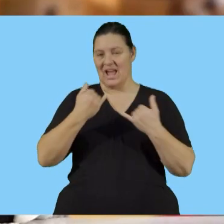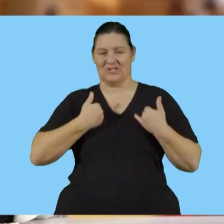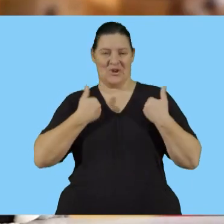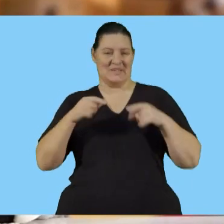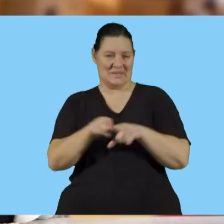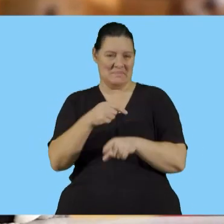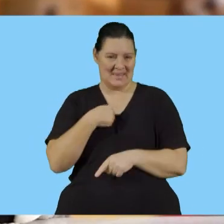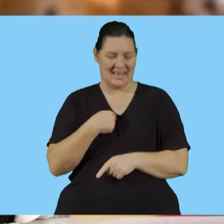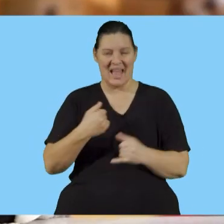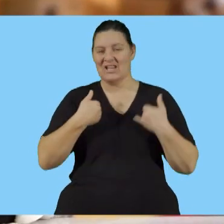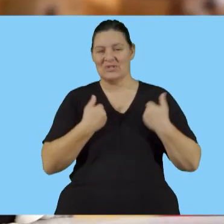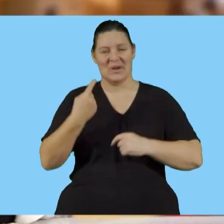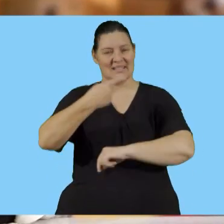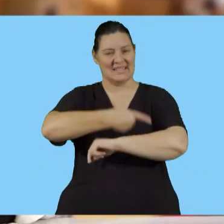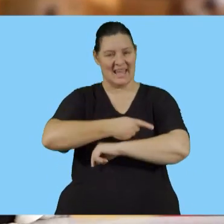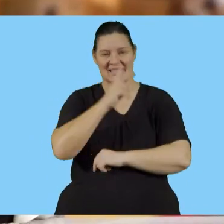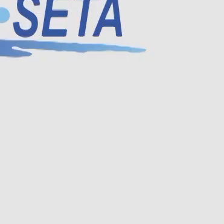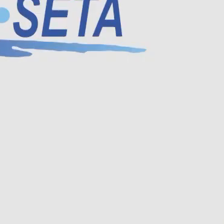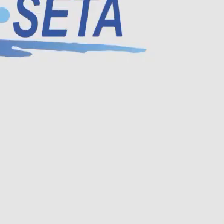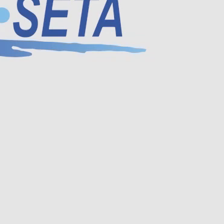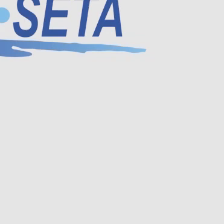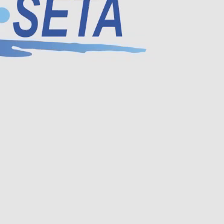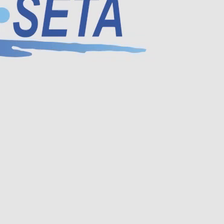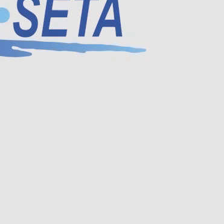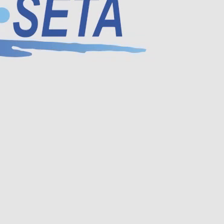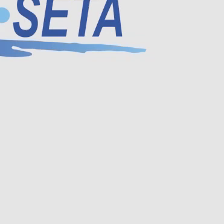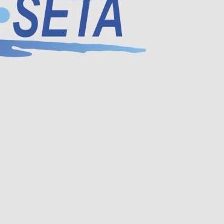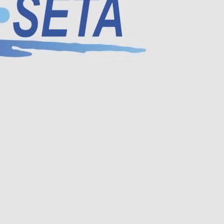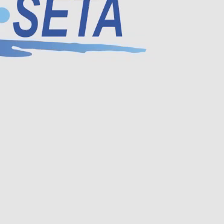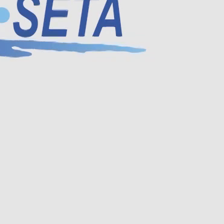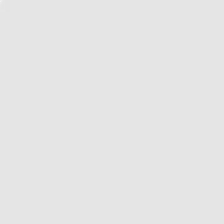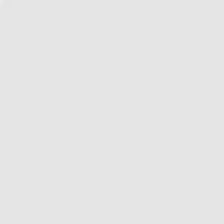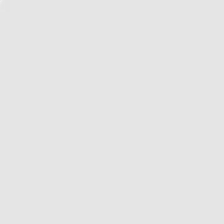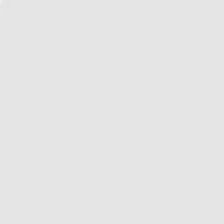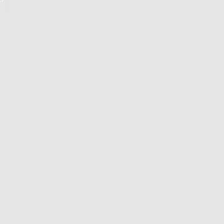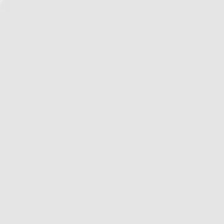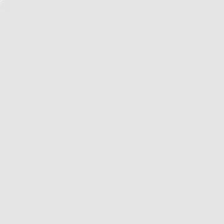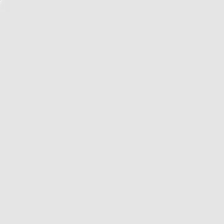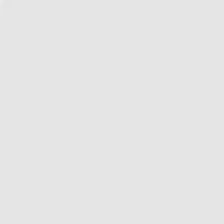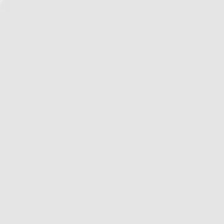Have a nice day and I'll see you next time.